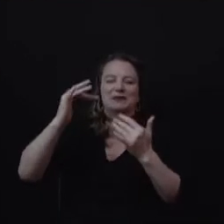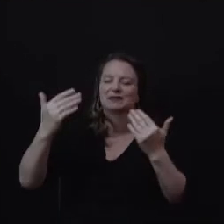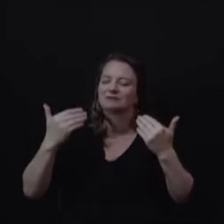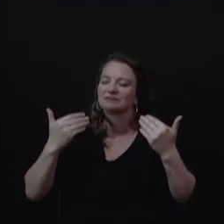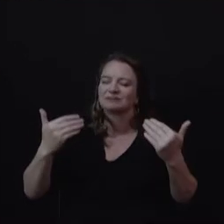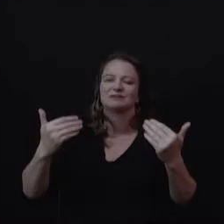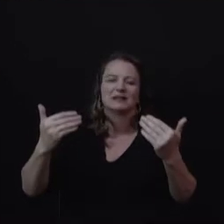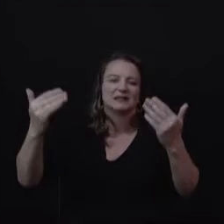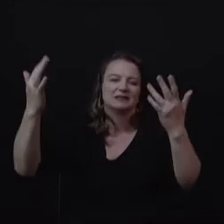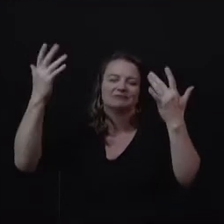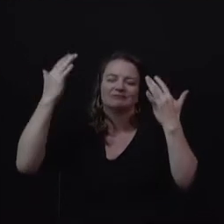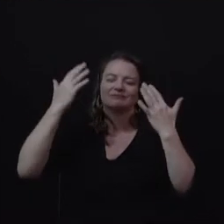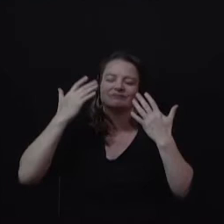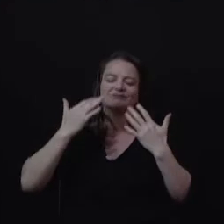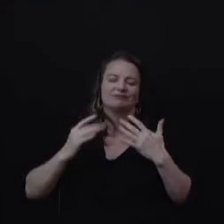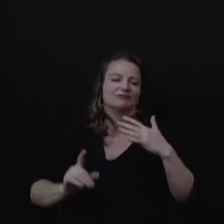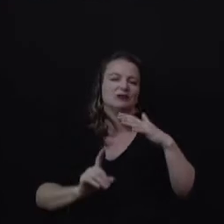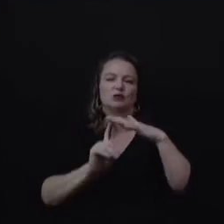grace